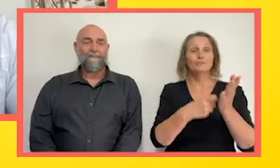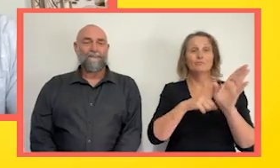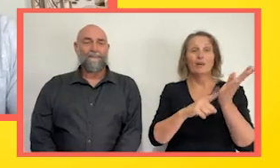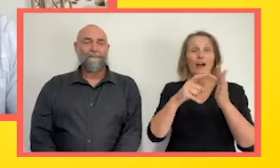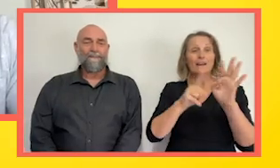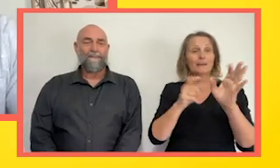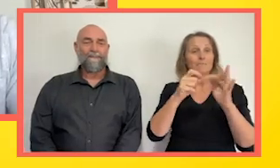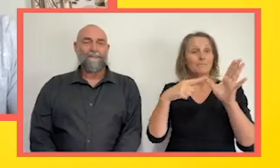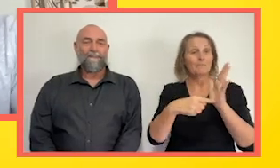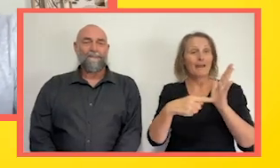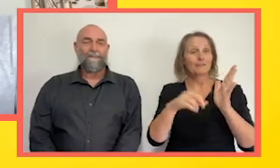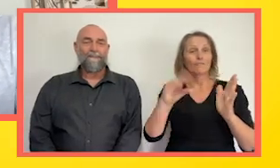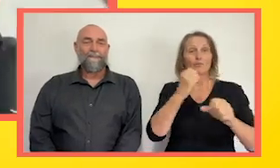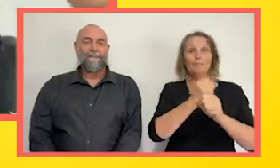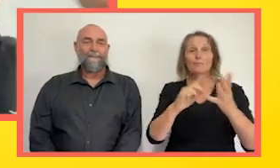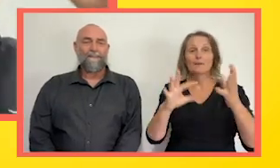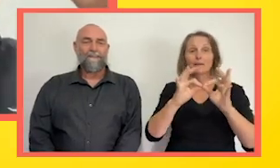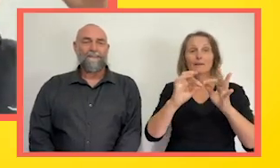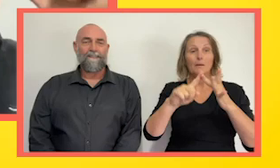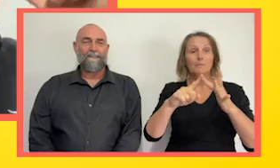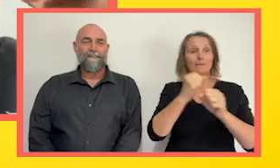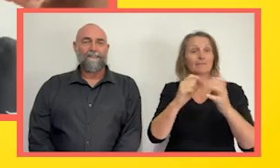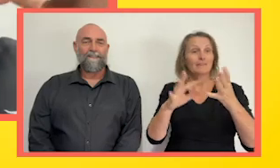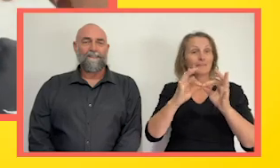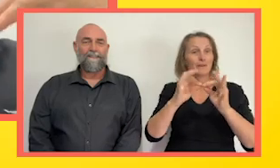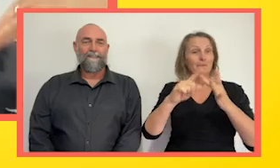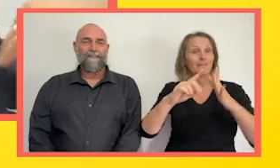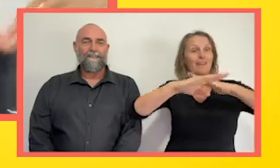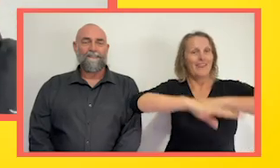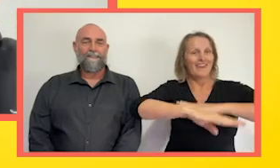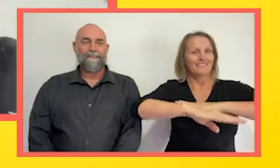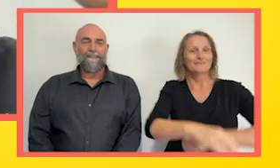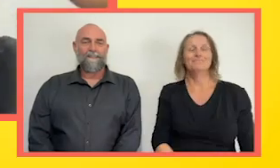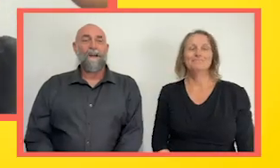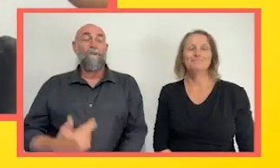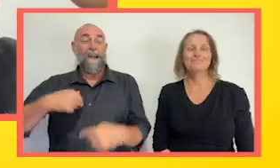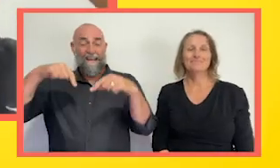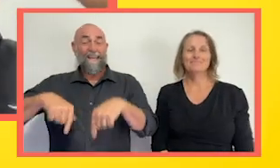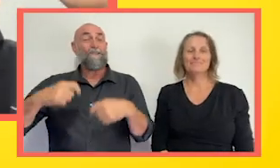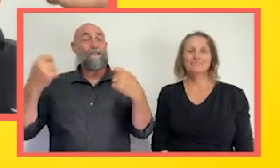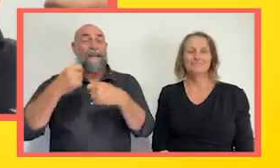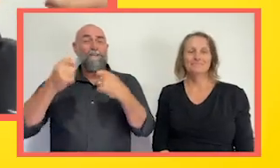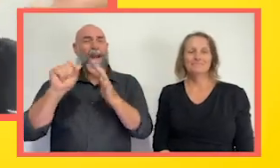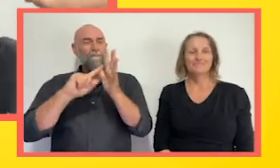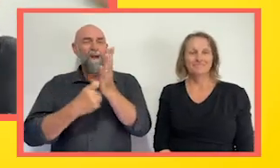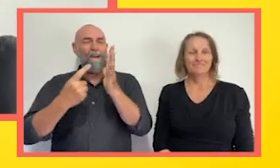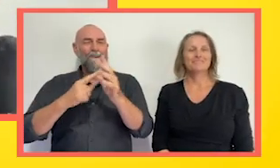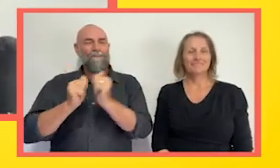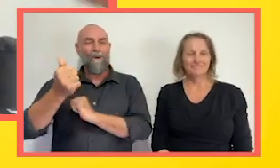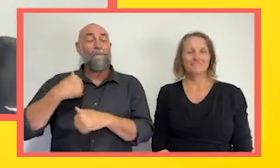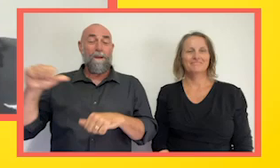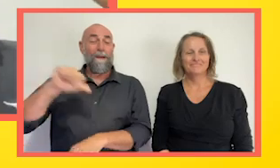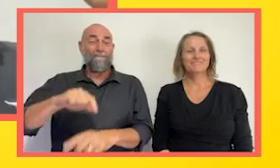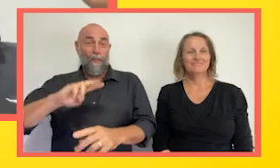from Gubby Gubby Land. This is You Little Ripper, the place where we celebrate all things parasport. We're back for season